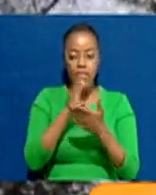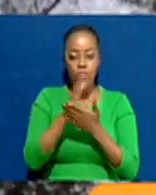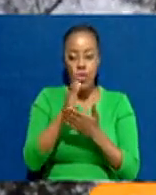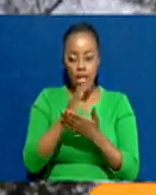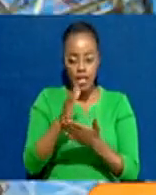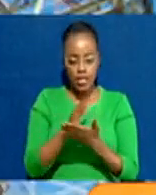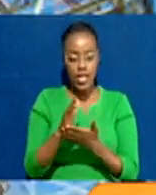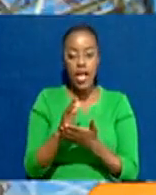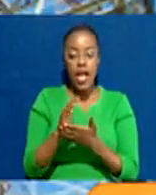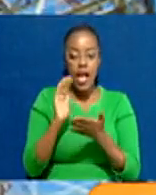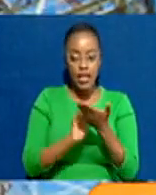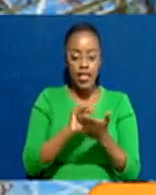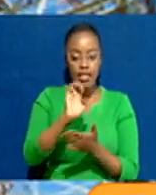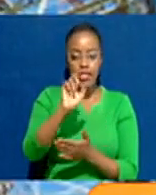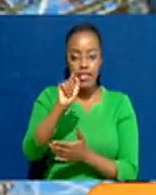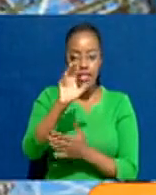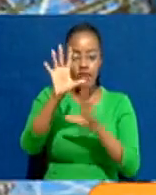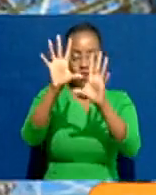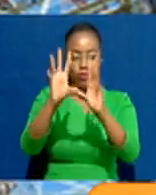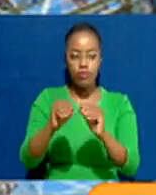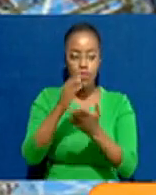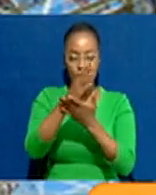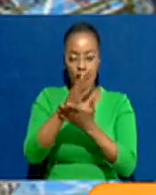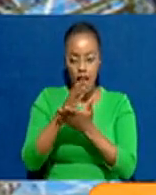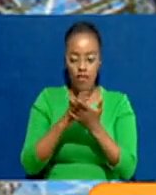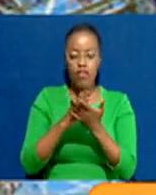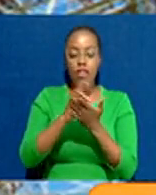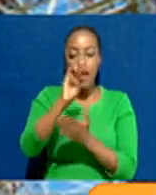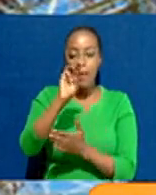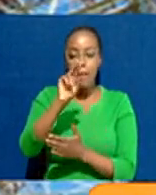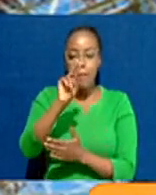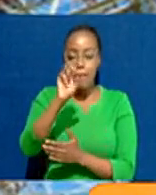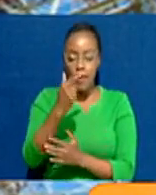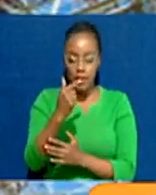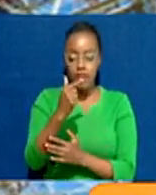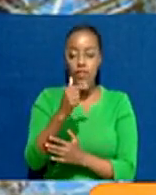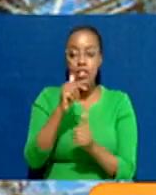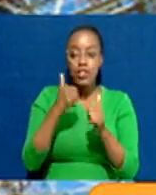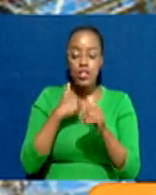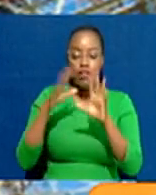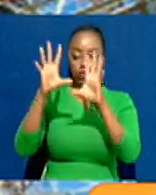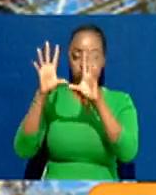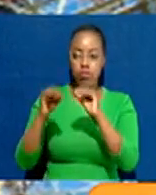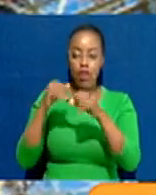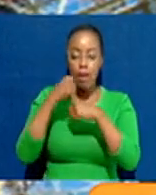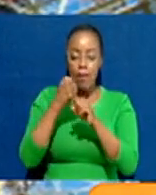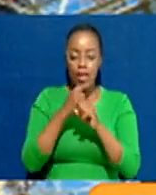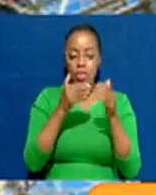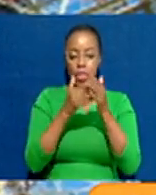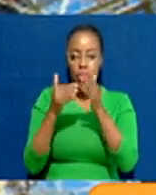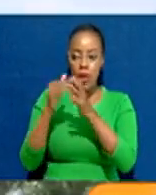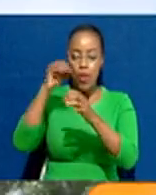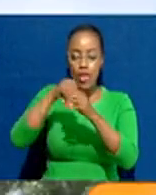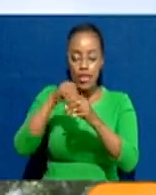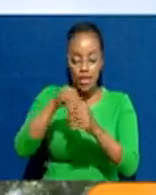back. ATC is said to have switched off half of the mast leased to Telkom. The tower blackout has caused interruptions within the